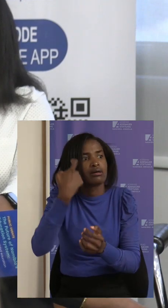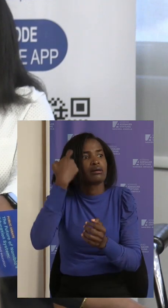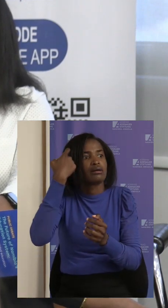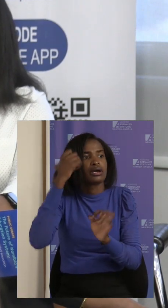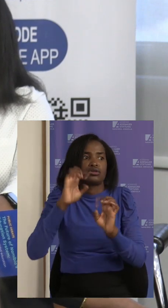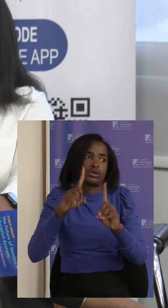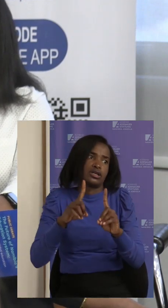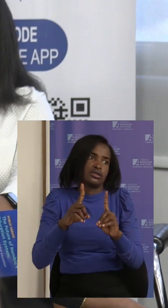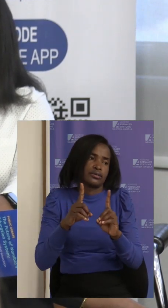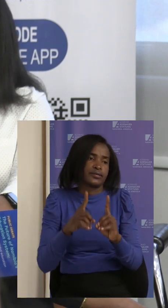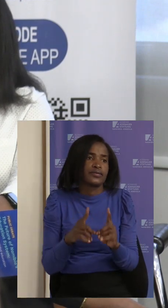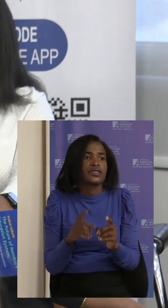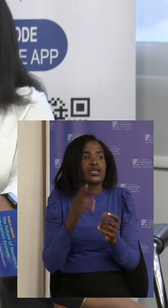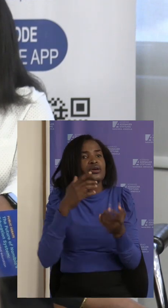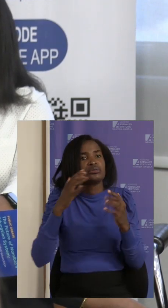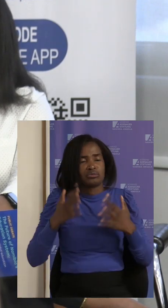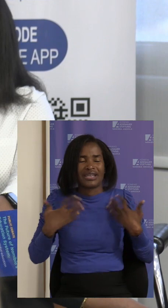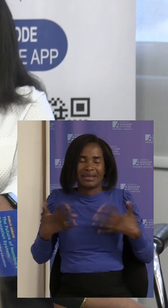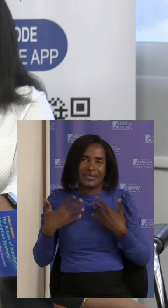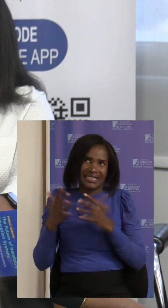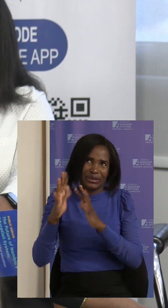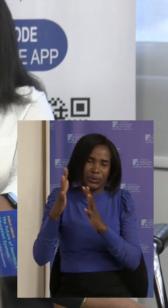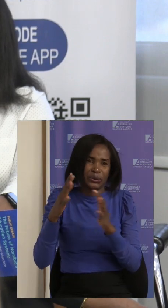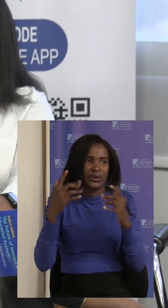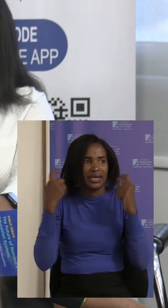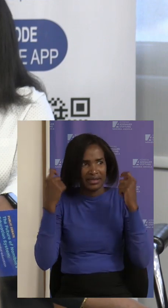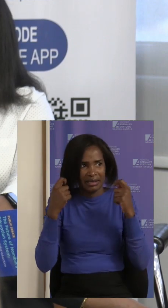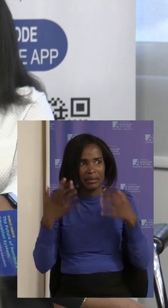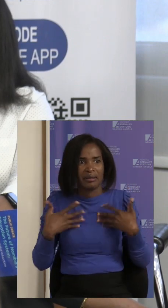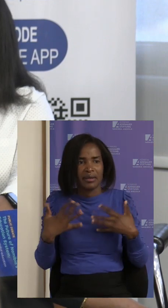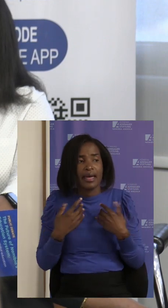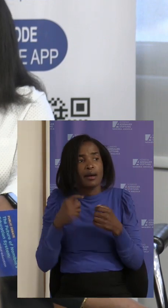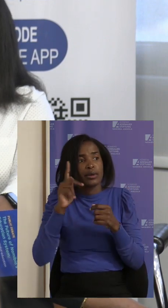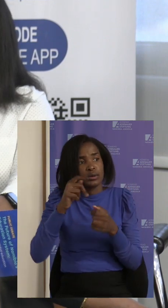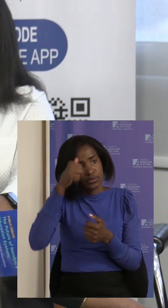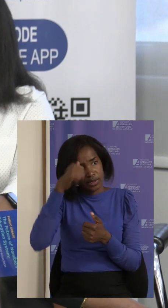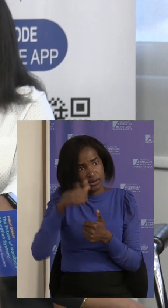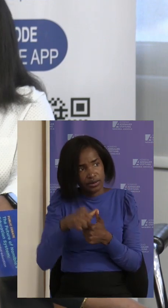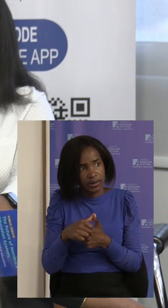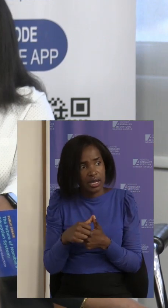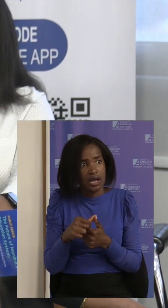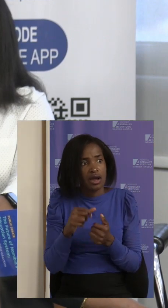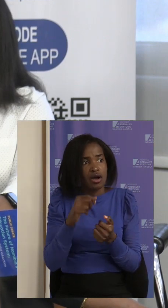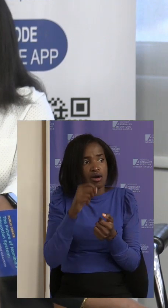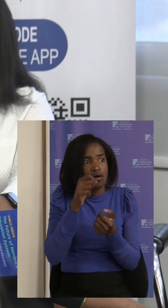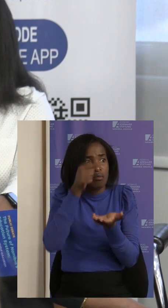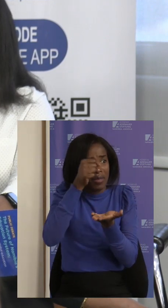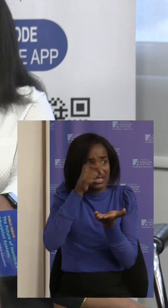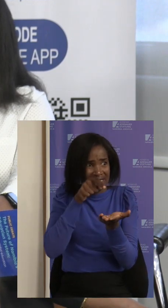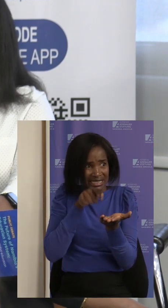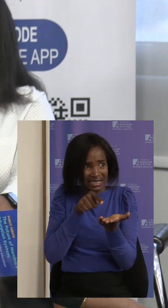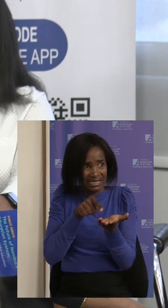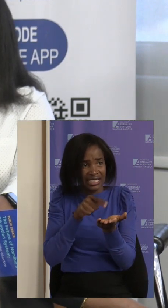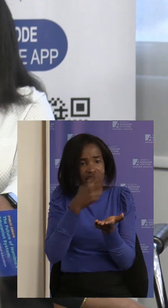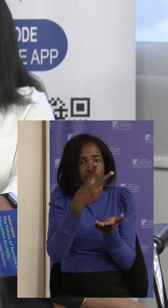and really celebrate. And what we also need to recognize is that of that actually is